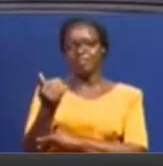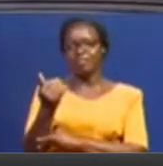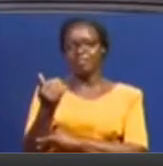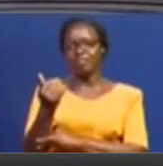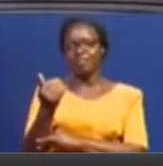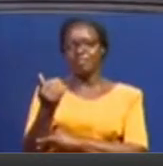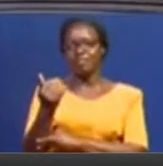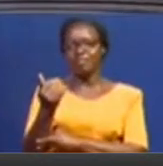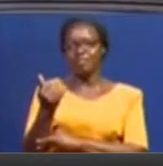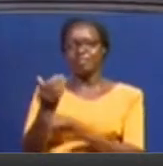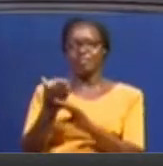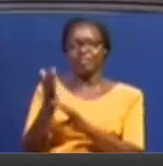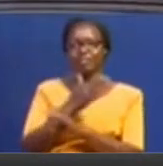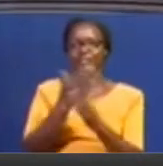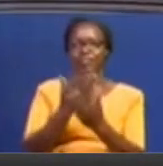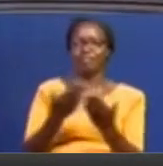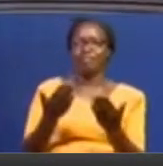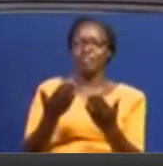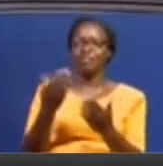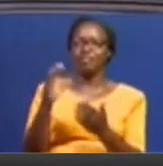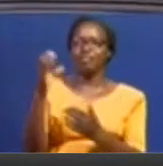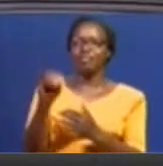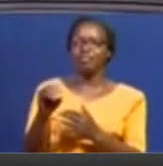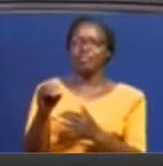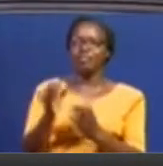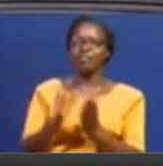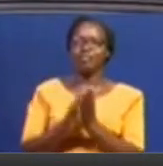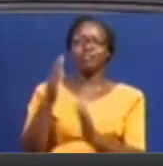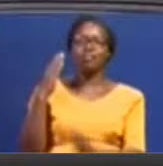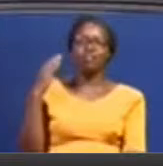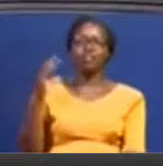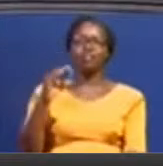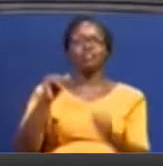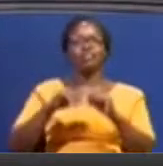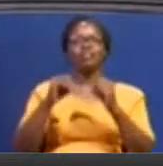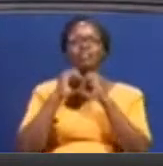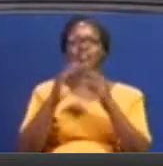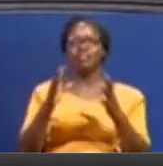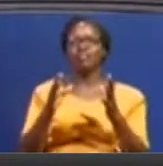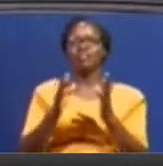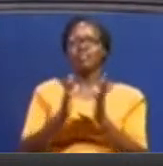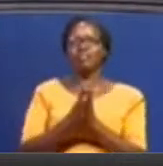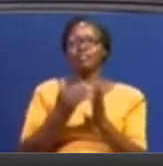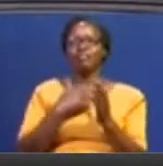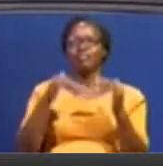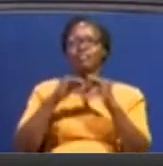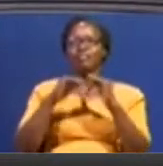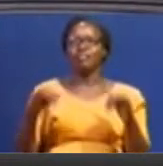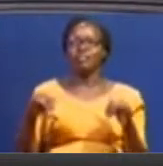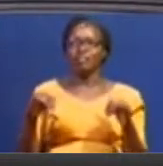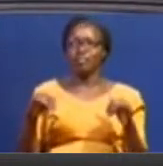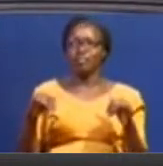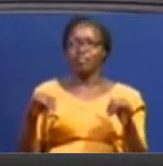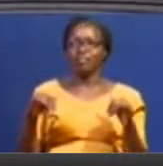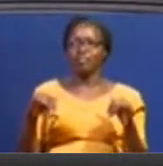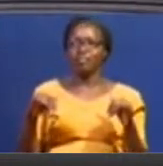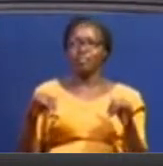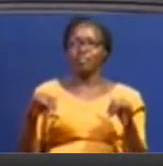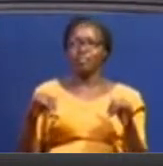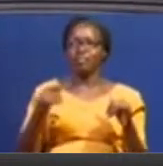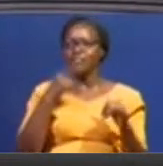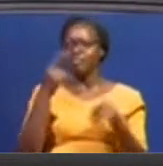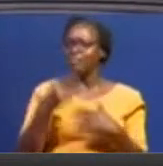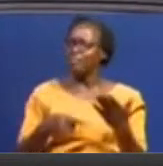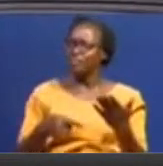the previous two CEOs and the chairs have not agreed and had to separate. What would you